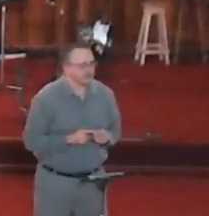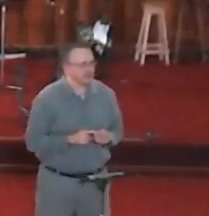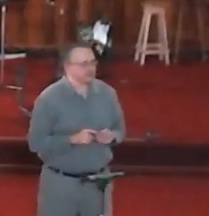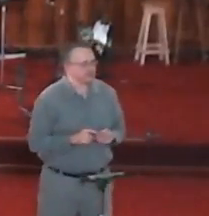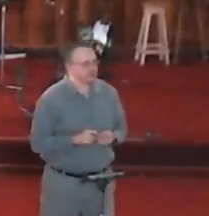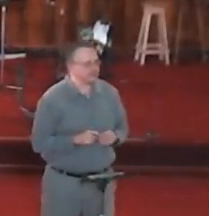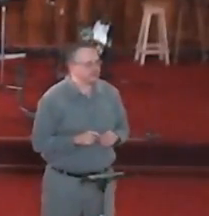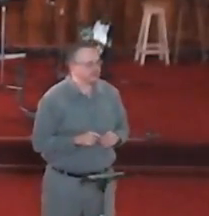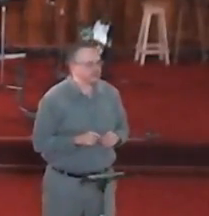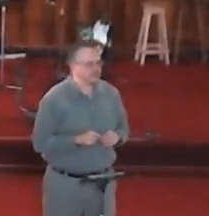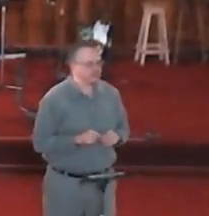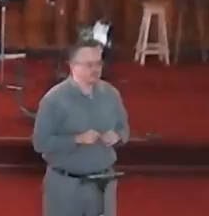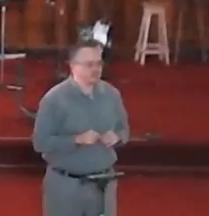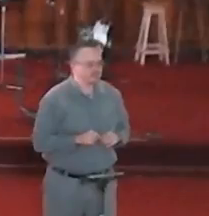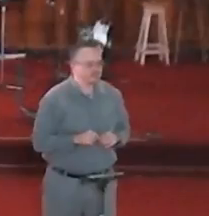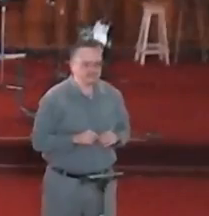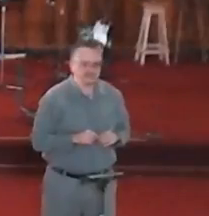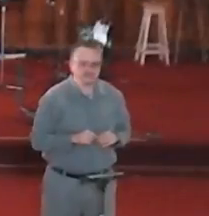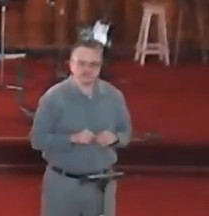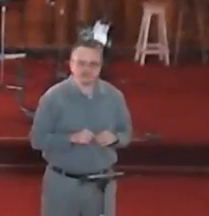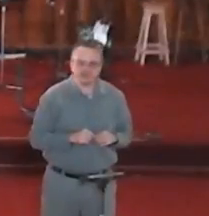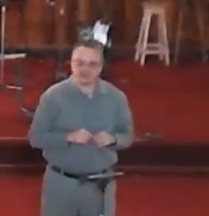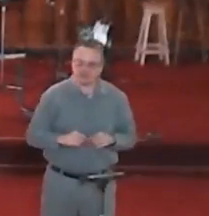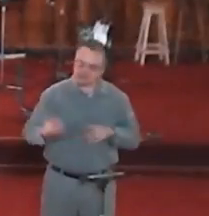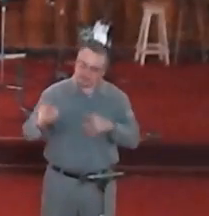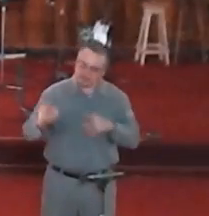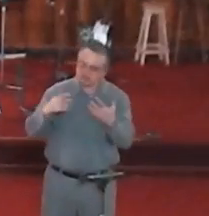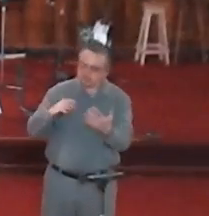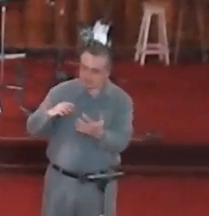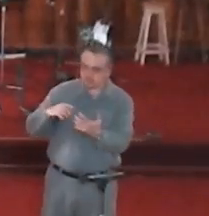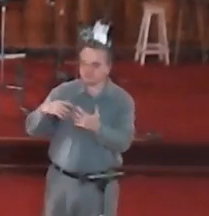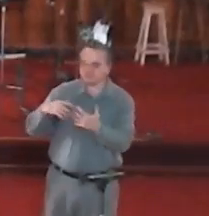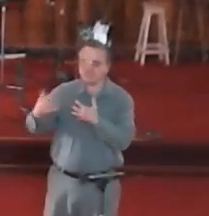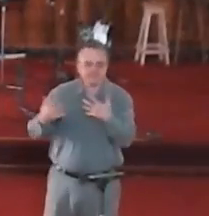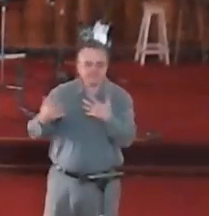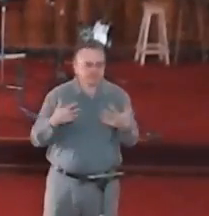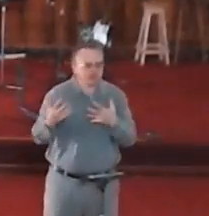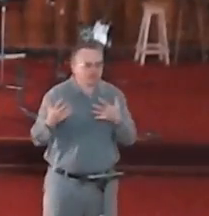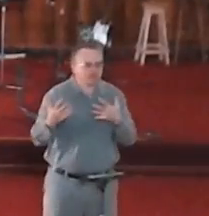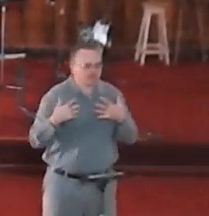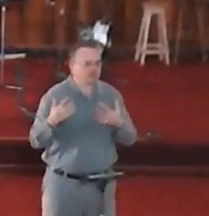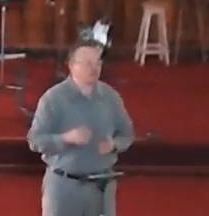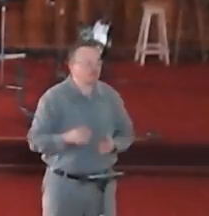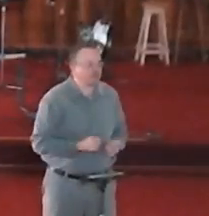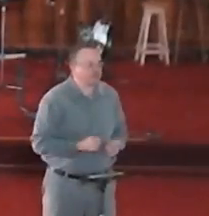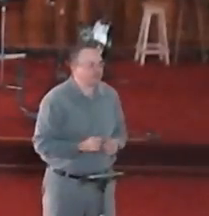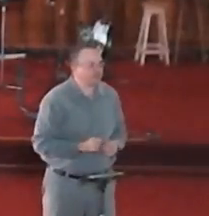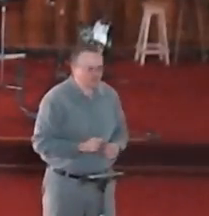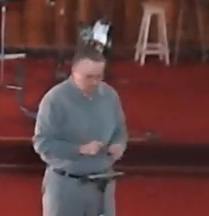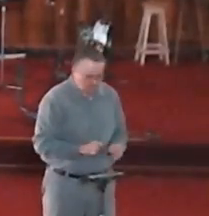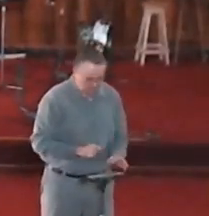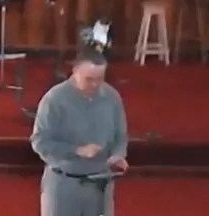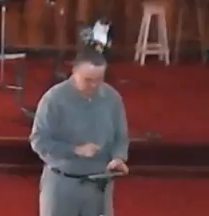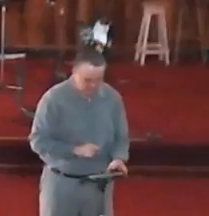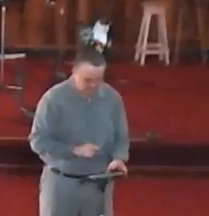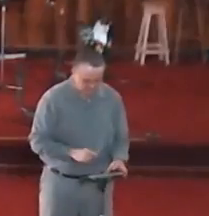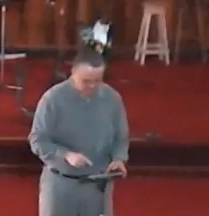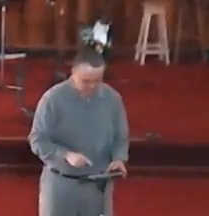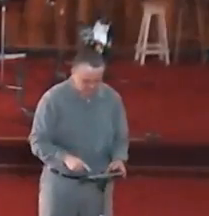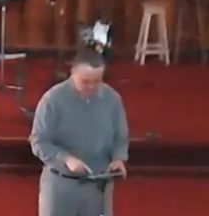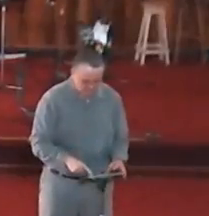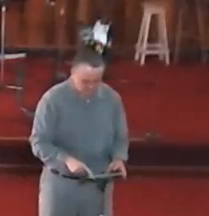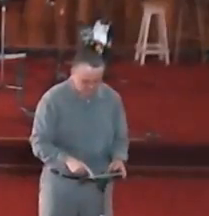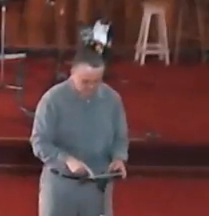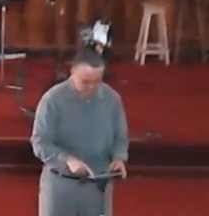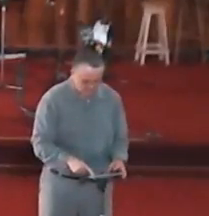to bridge this gap, this disagreement. Y Pablo supo reconciliarse con sus excompañeros de misiones. And Paul was able